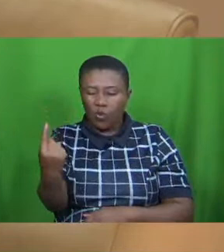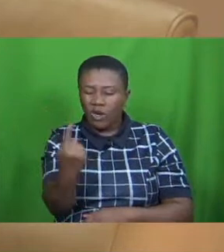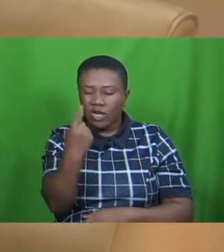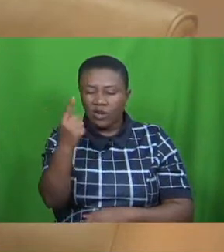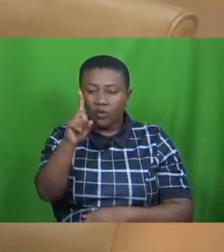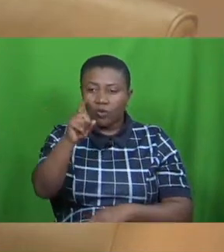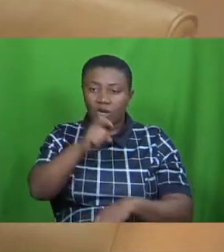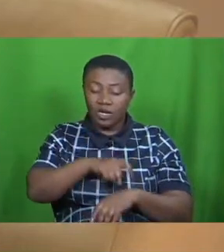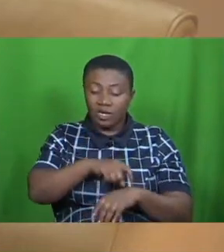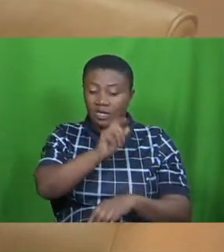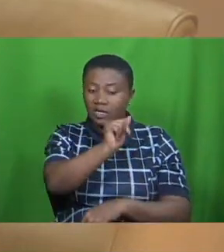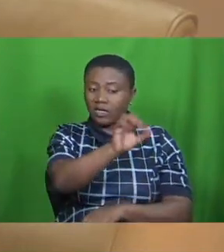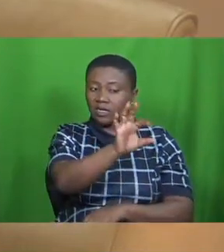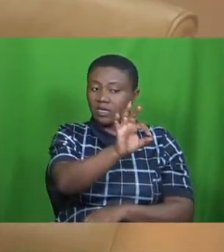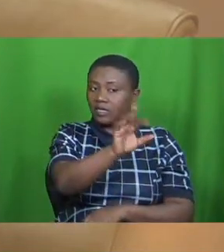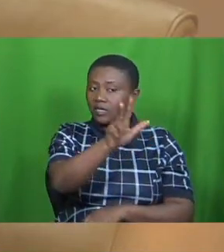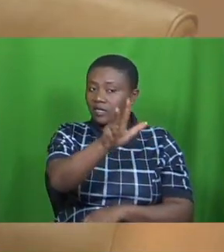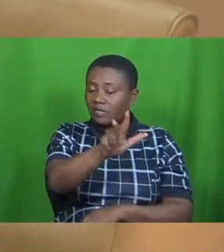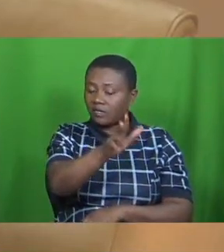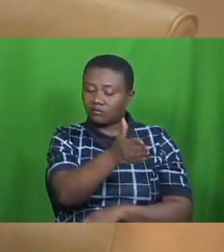through 1997.